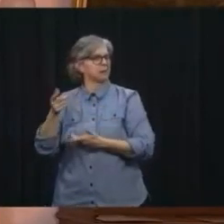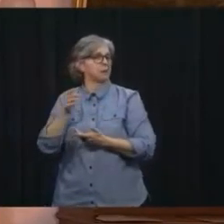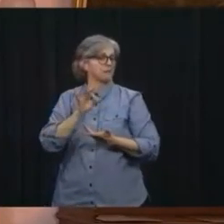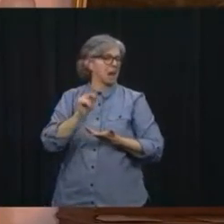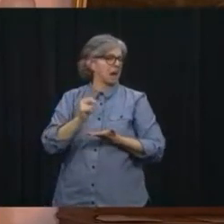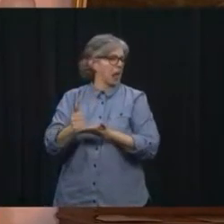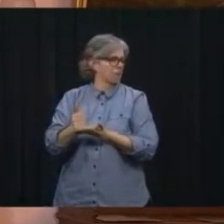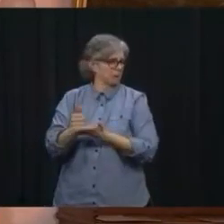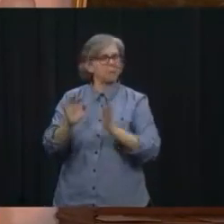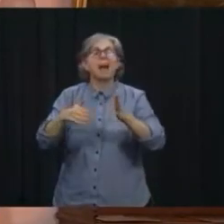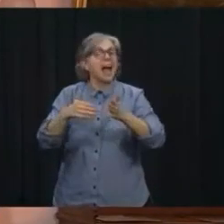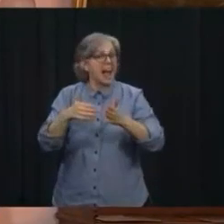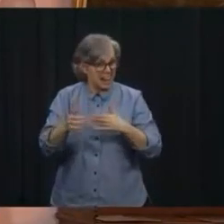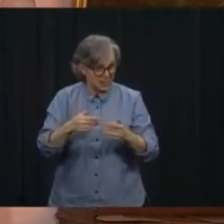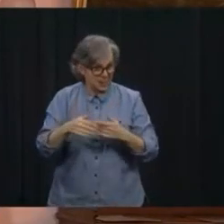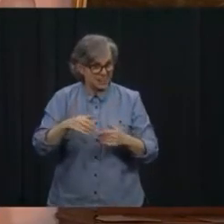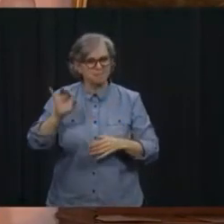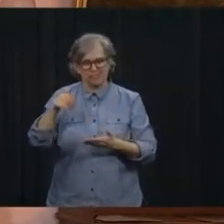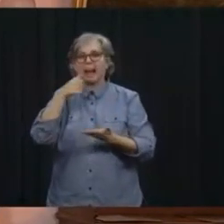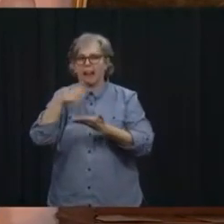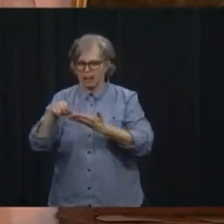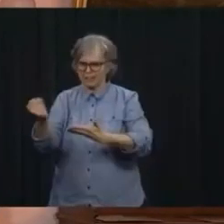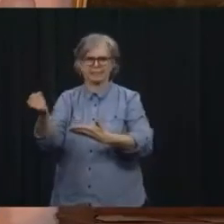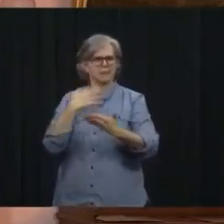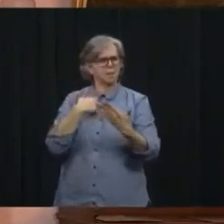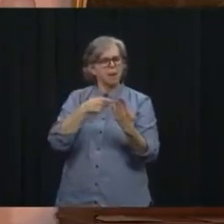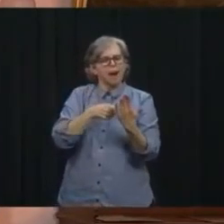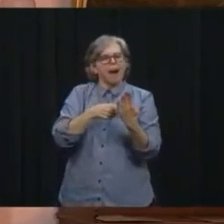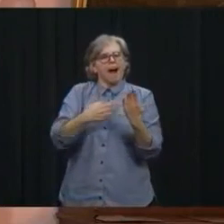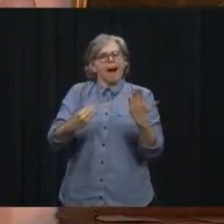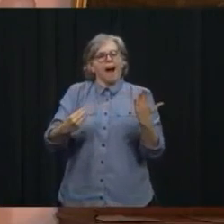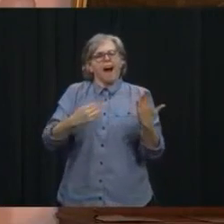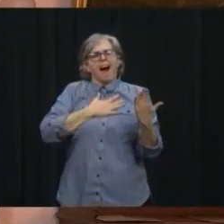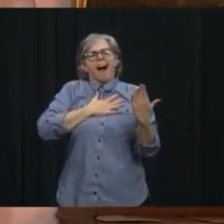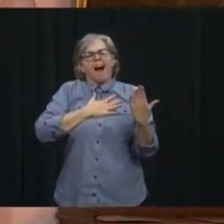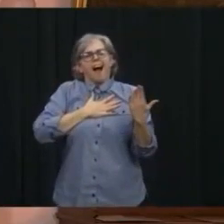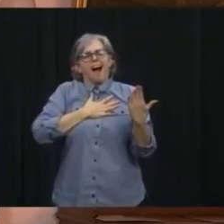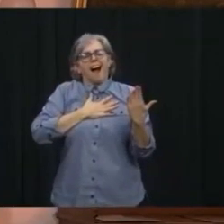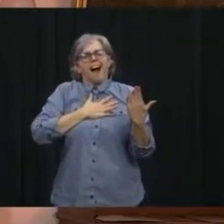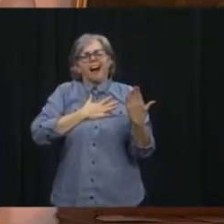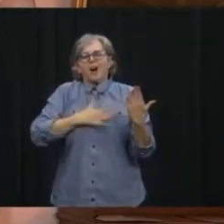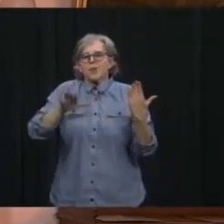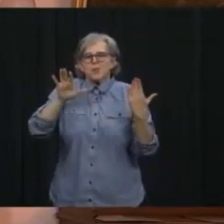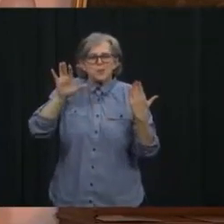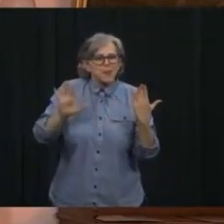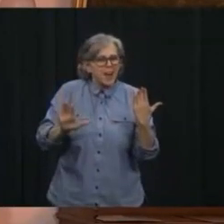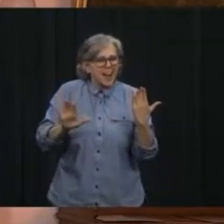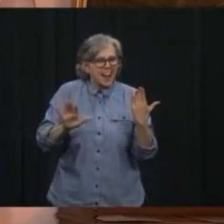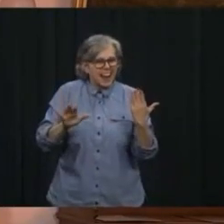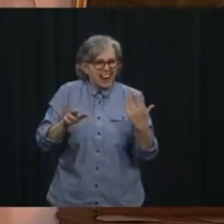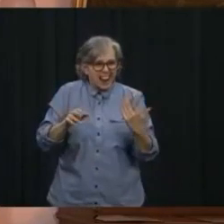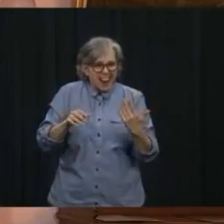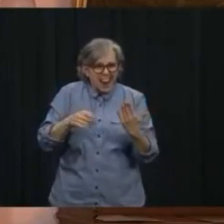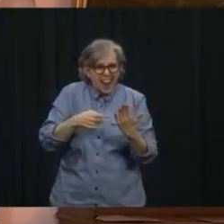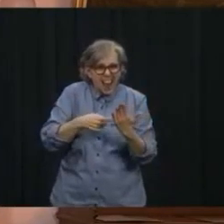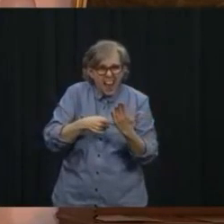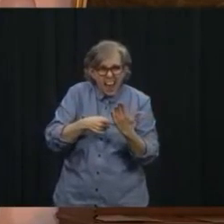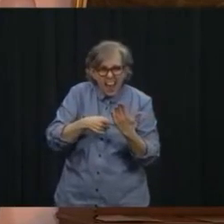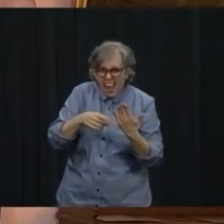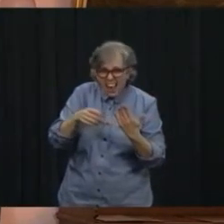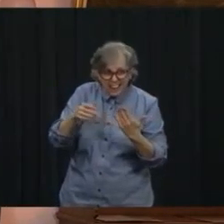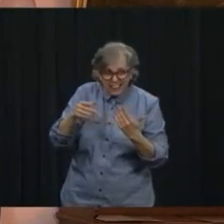secure. This is a time for us to slow down. We're not used to doing that. We can connect in new ways with our family inside and